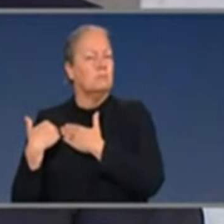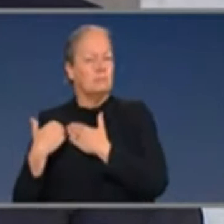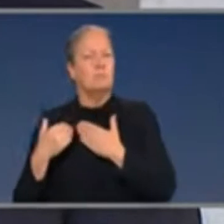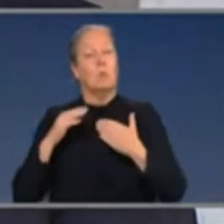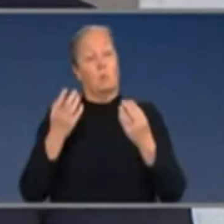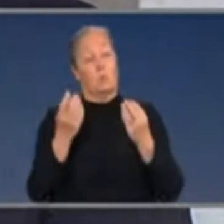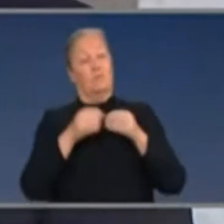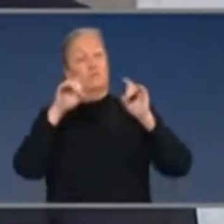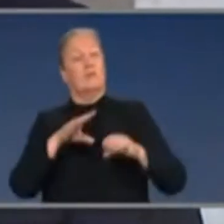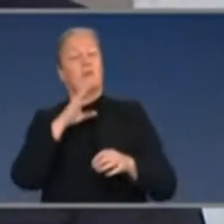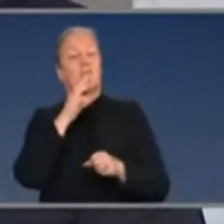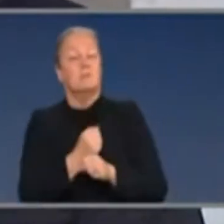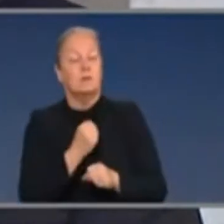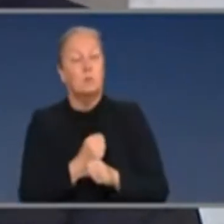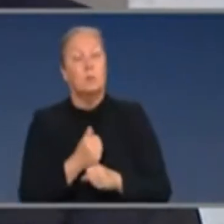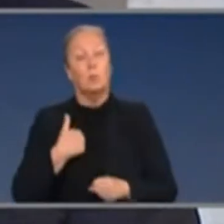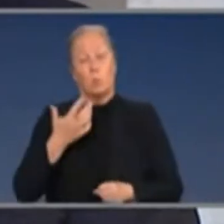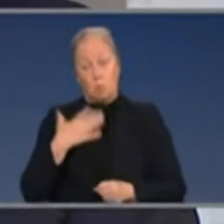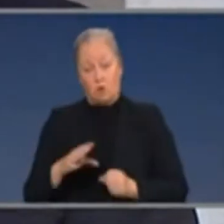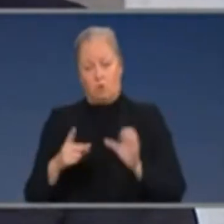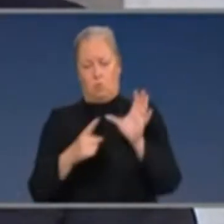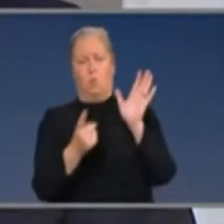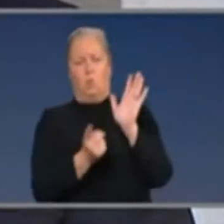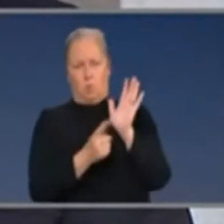Commonwealth? Well, it's going to be with everyone who's signed up to this agreement.